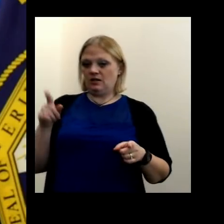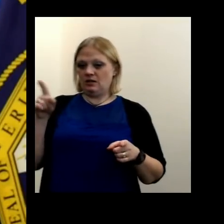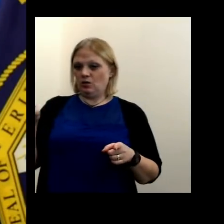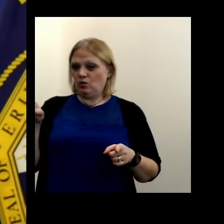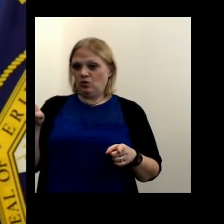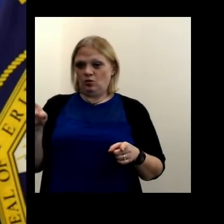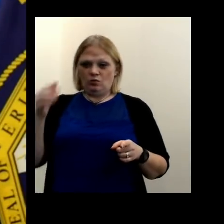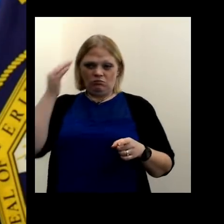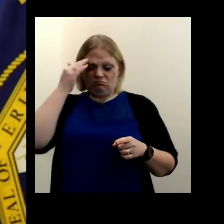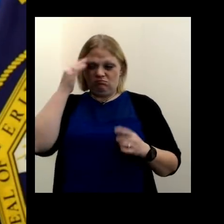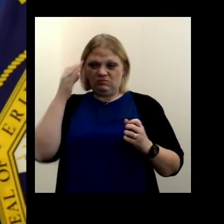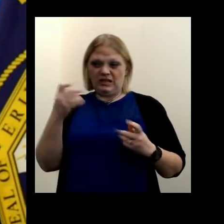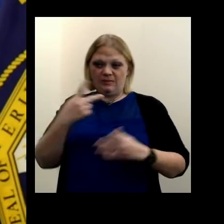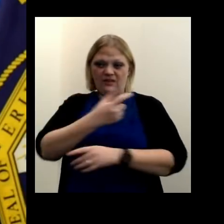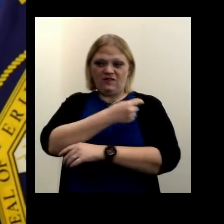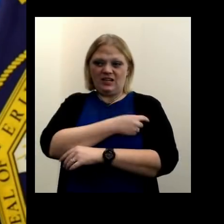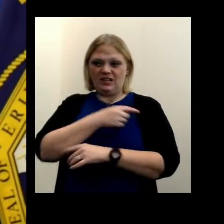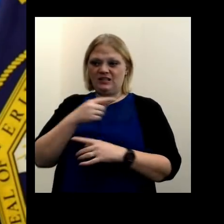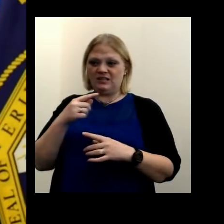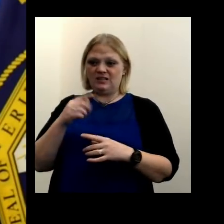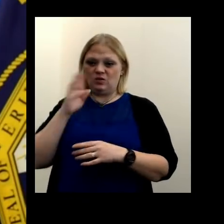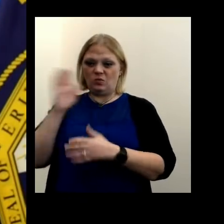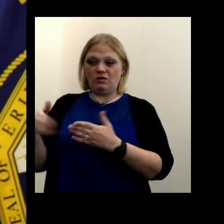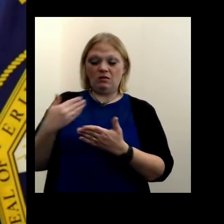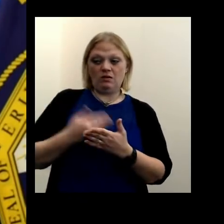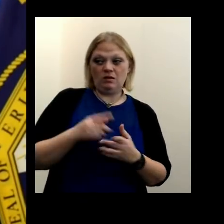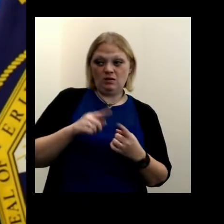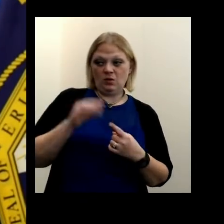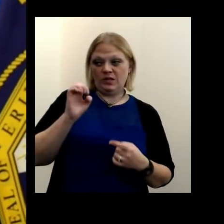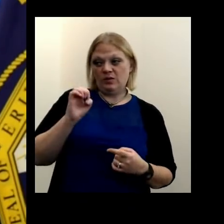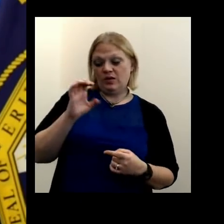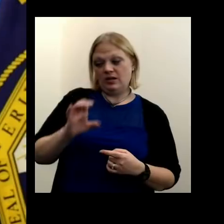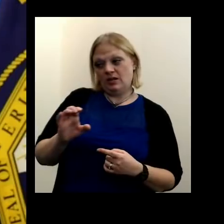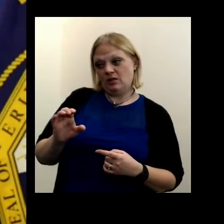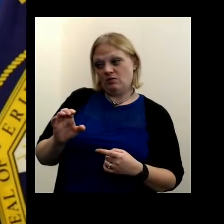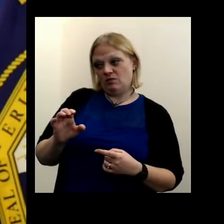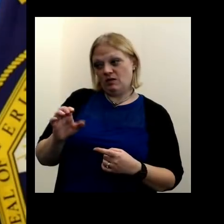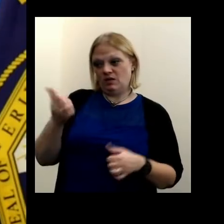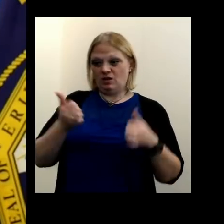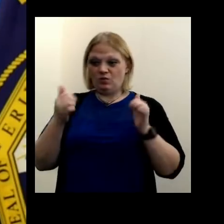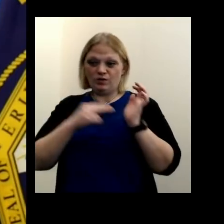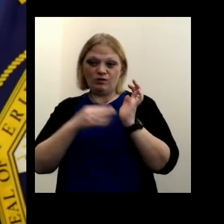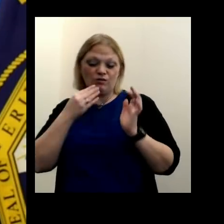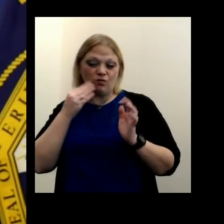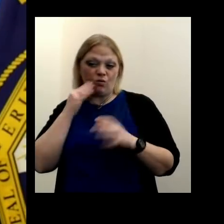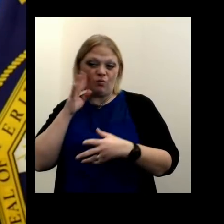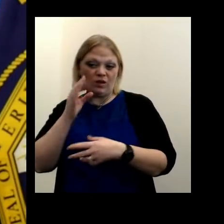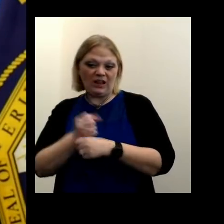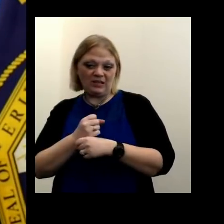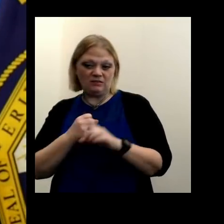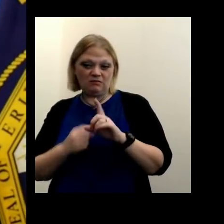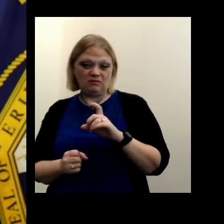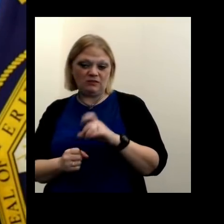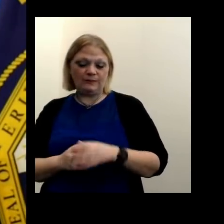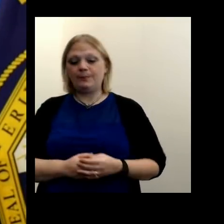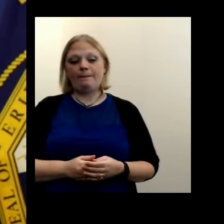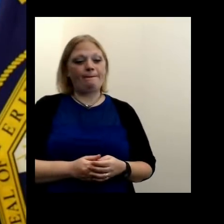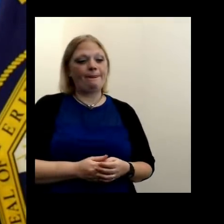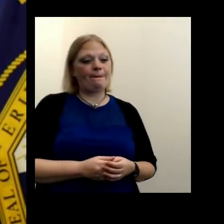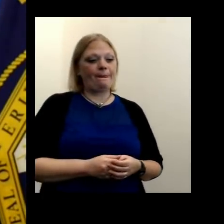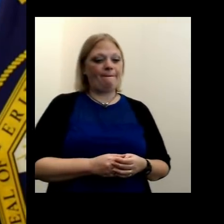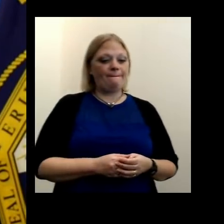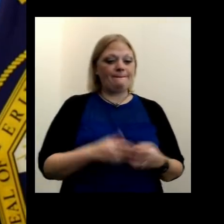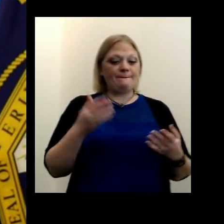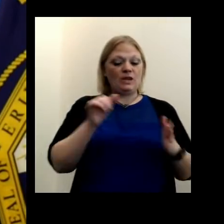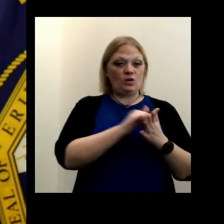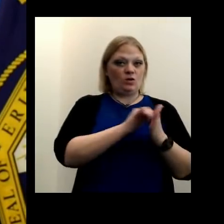aware of how many vaccines are specifically coming to Erie County and, which nursing homes are going to be getting them. We were